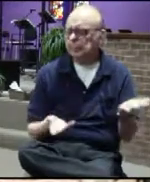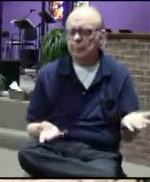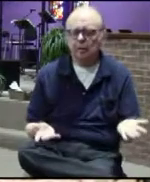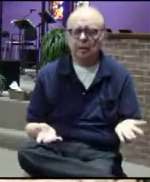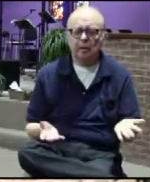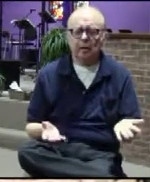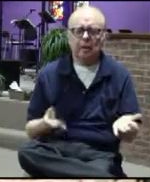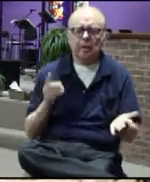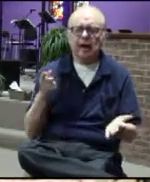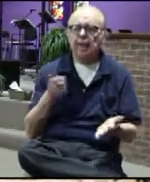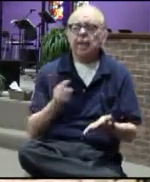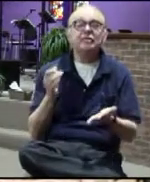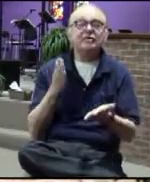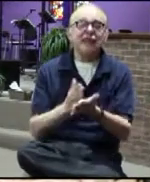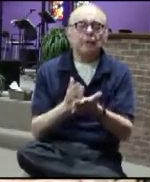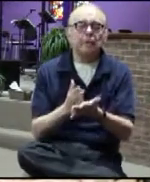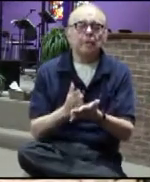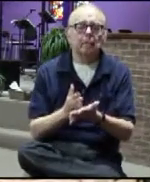And they stop.